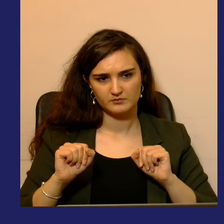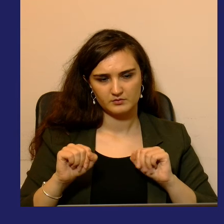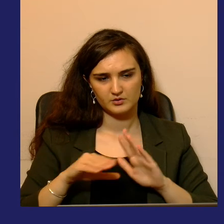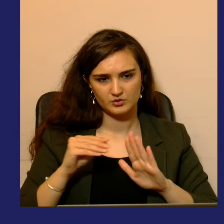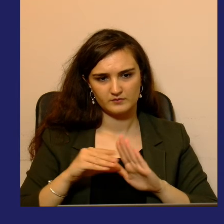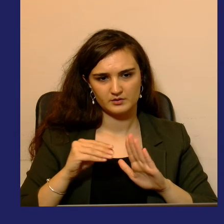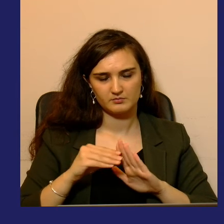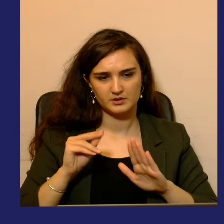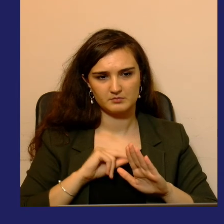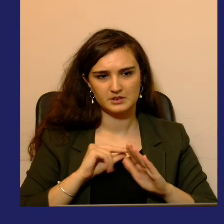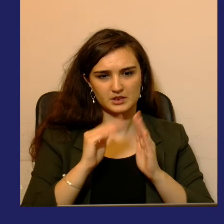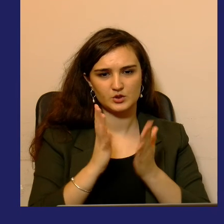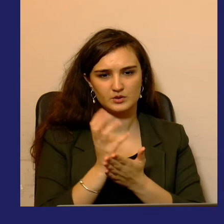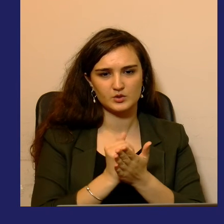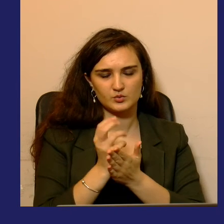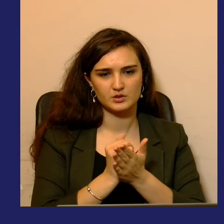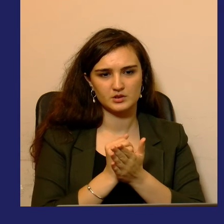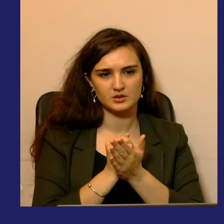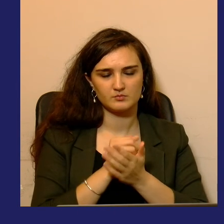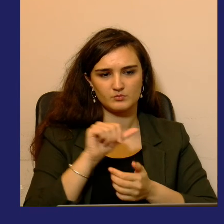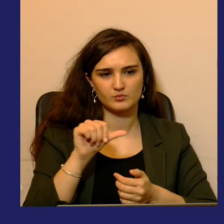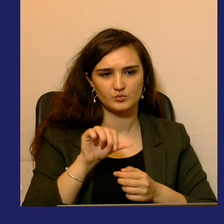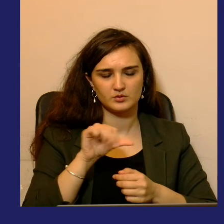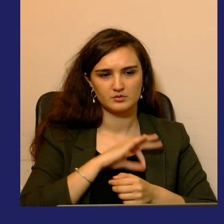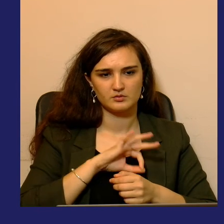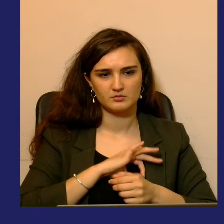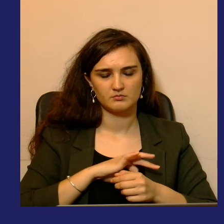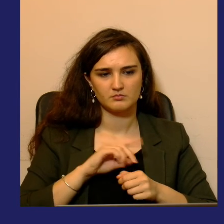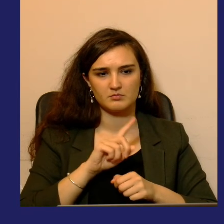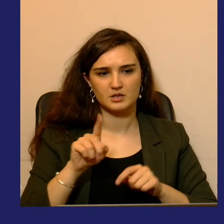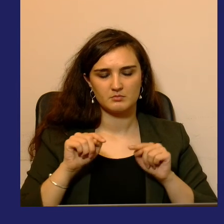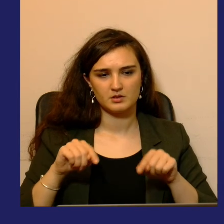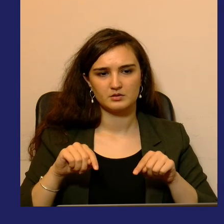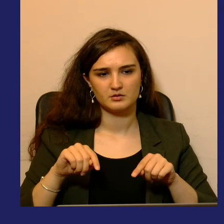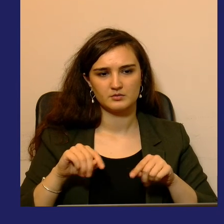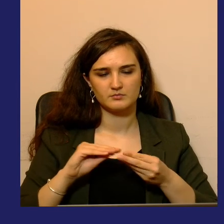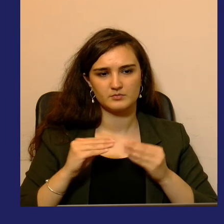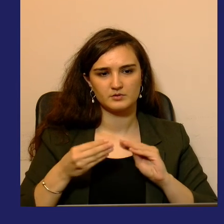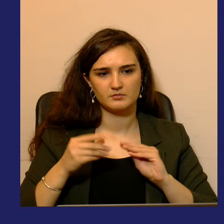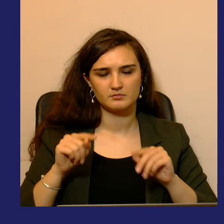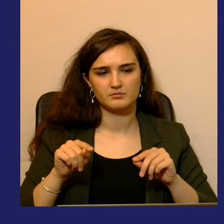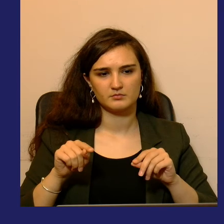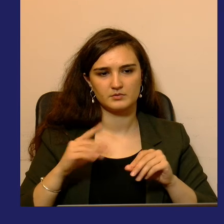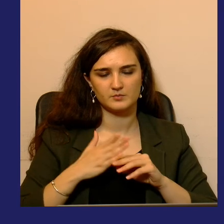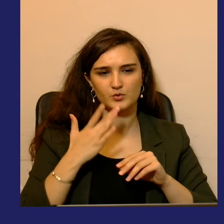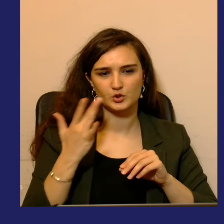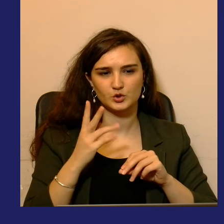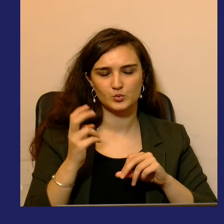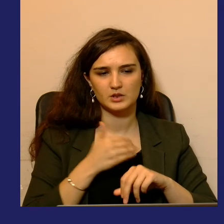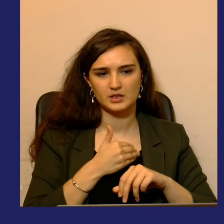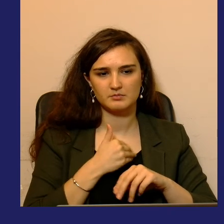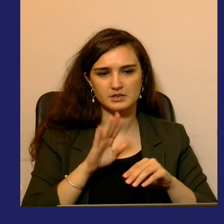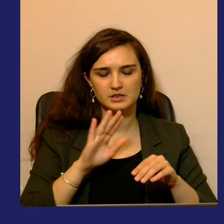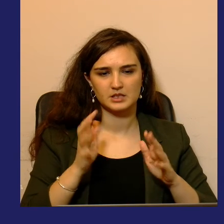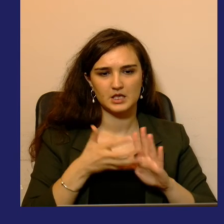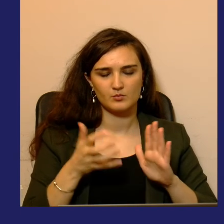remains unsolved because of lack of political will from ruling party and lack of political culture. For